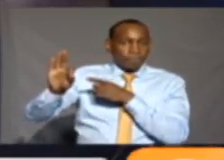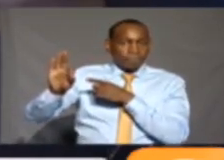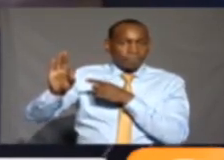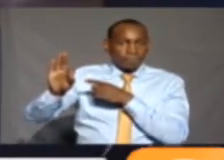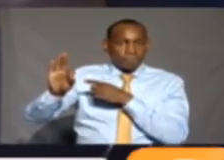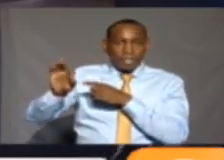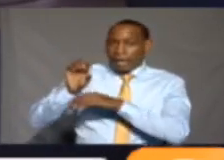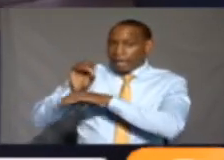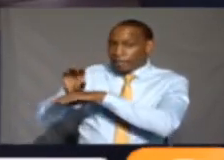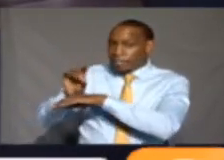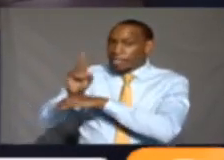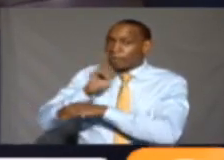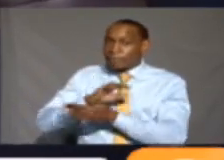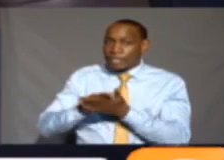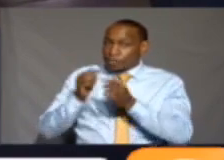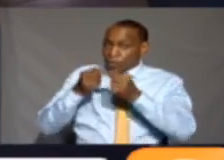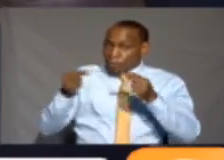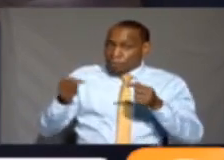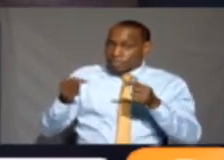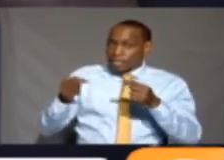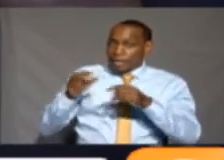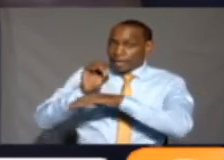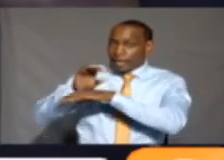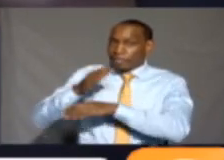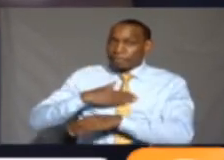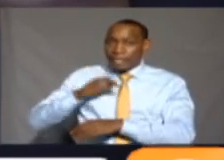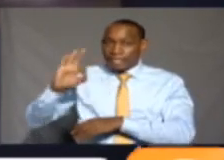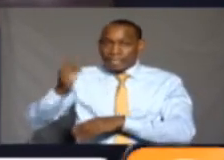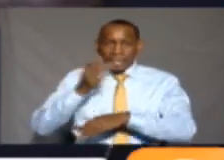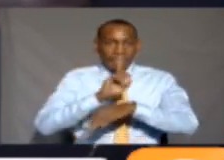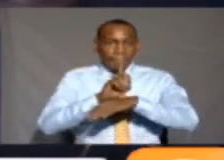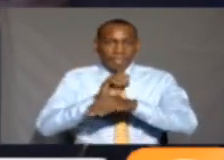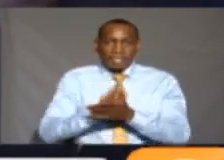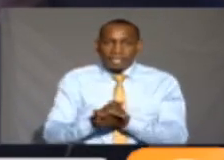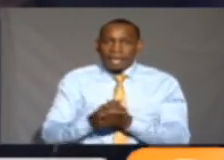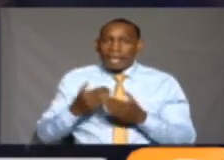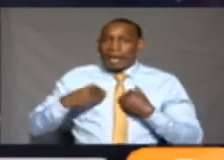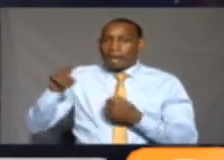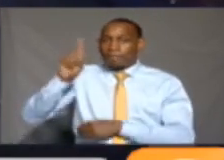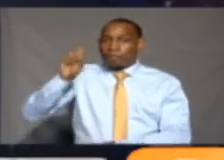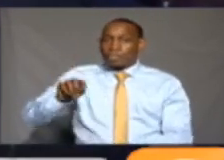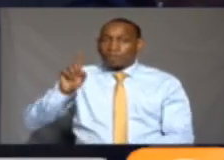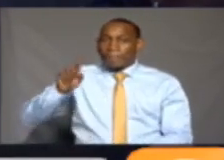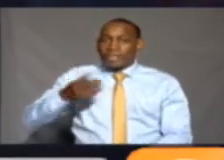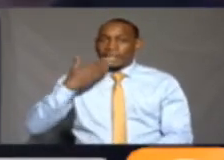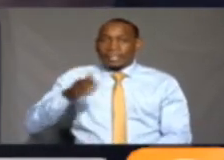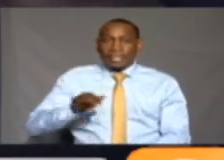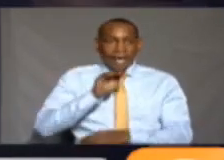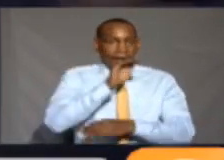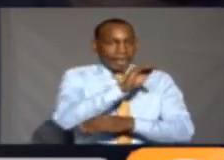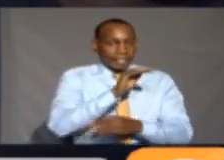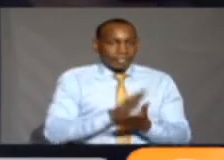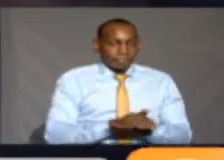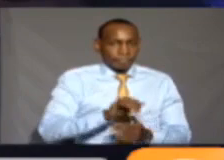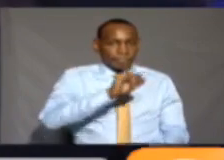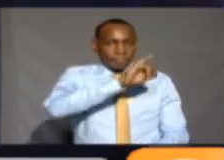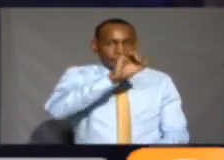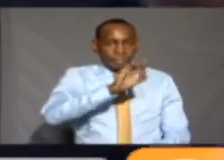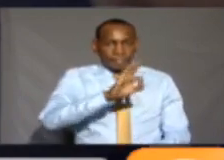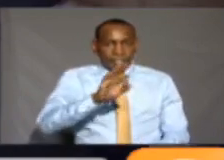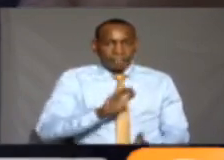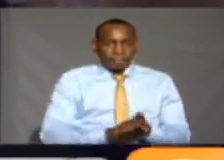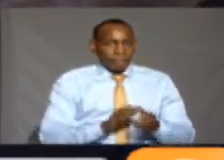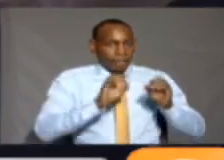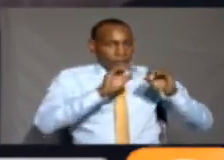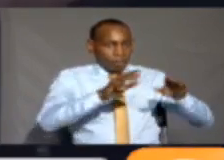advisor, and he rebelled against me. In the third minute, he has a question to answer. Ask him. Jeff Koinange,